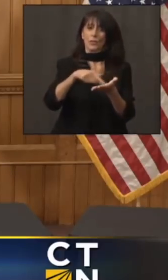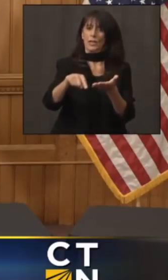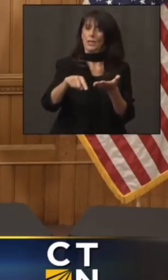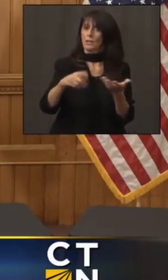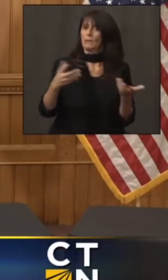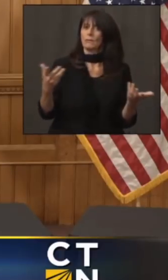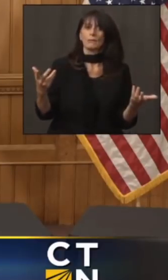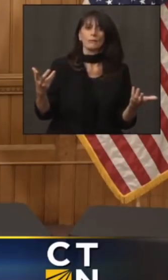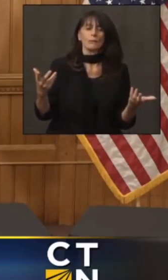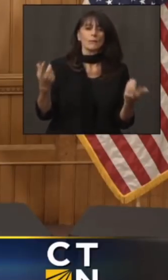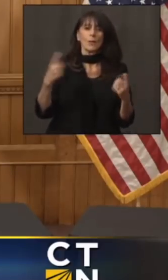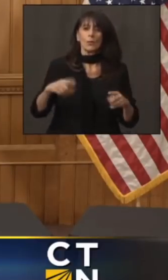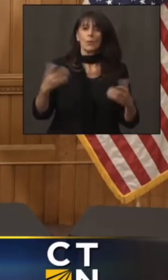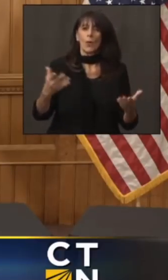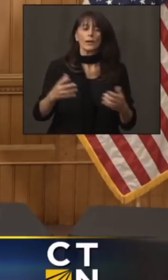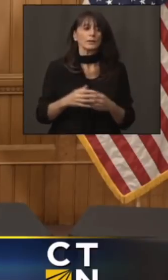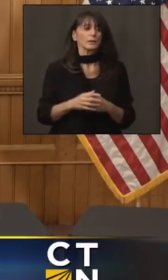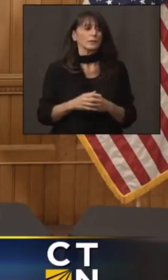tell us the day?